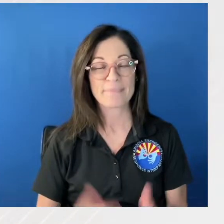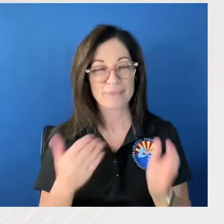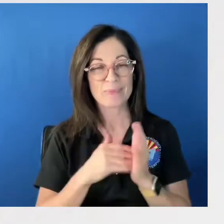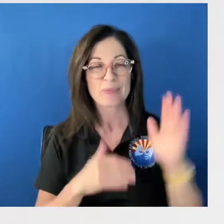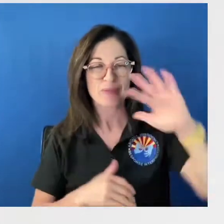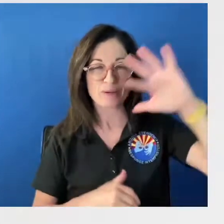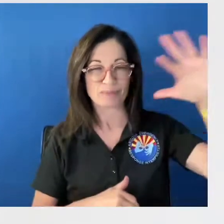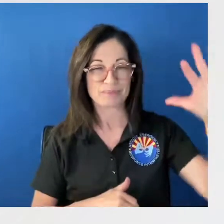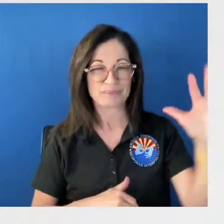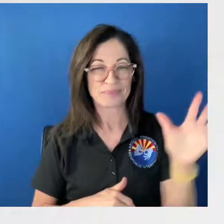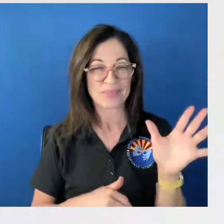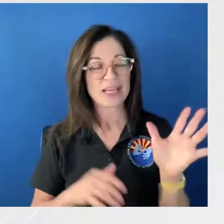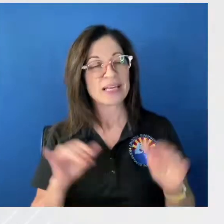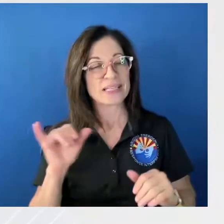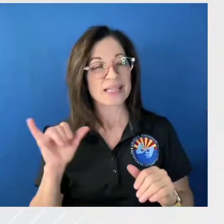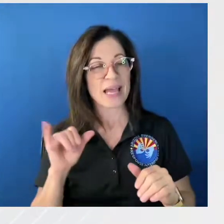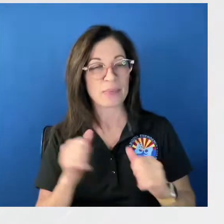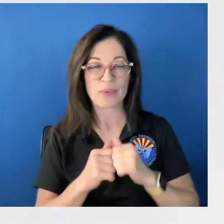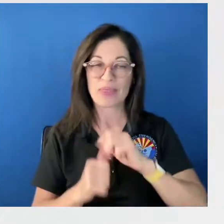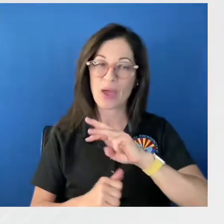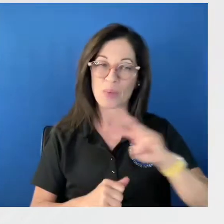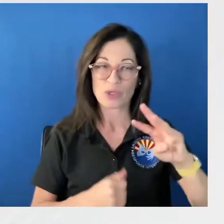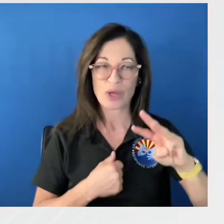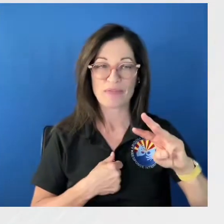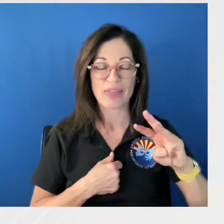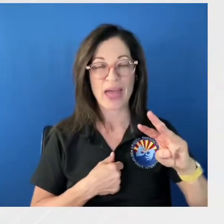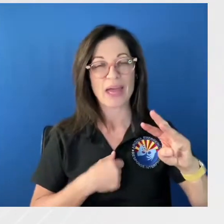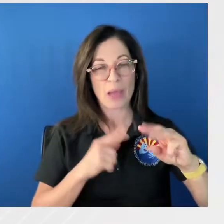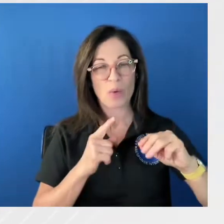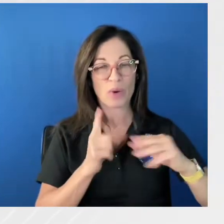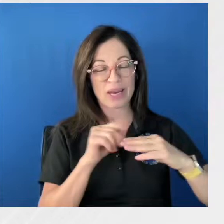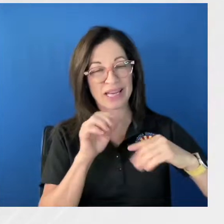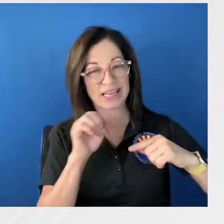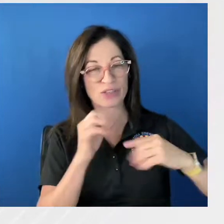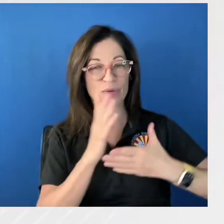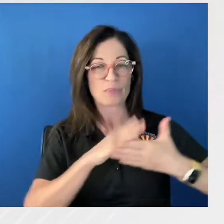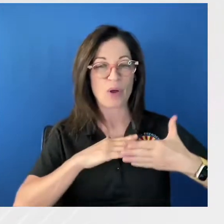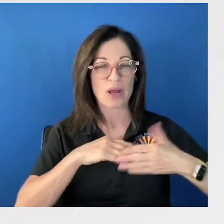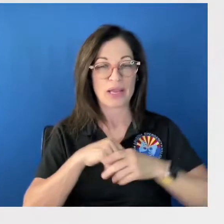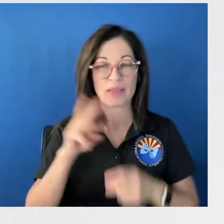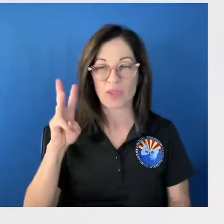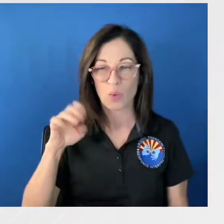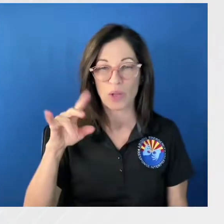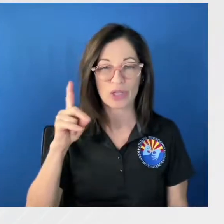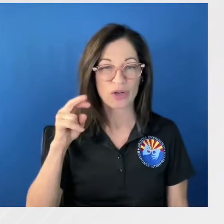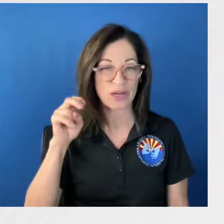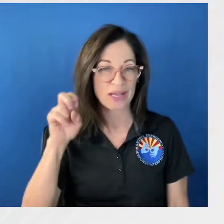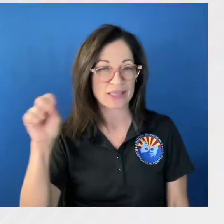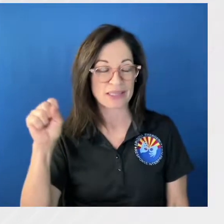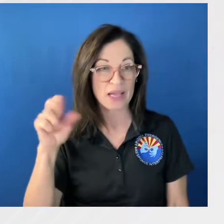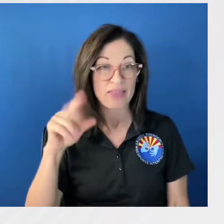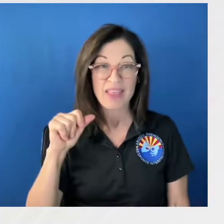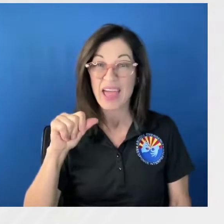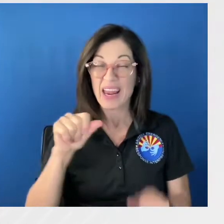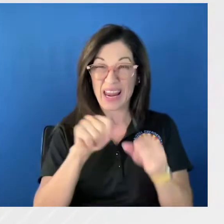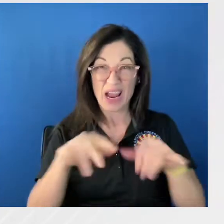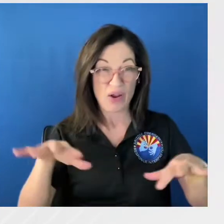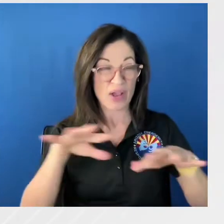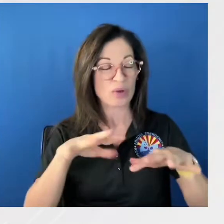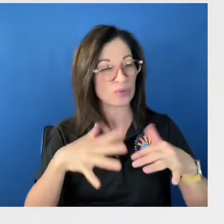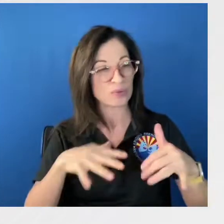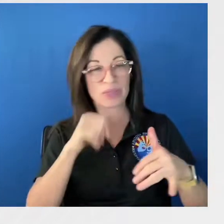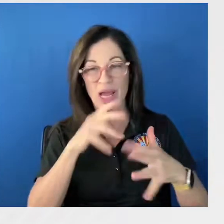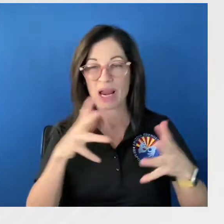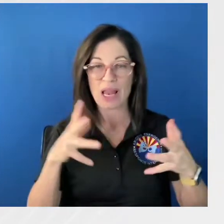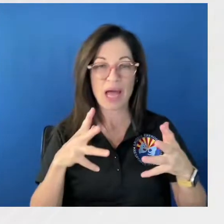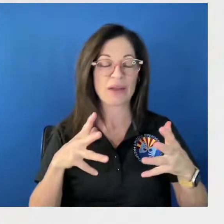story that's going on the west side. It's this eastern flank here that's in the wilderness. Terrain's very broken. Not a lot of continuous fuel out